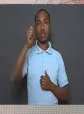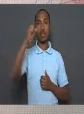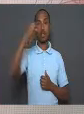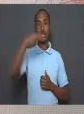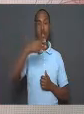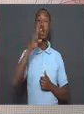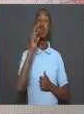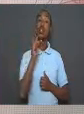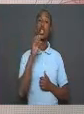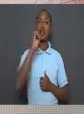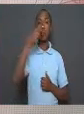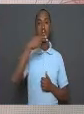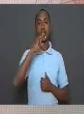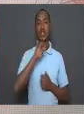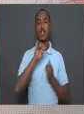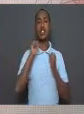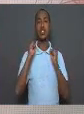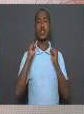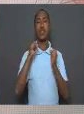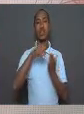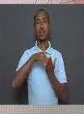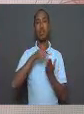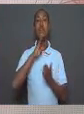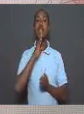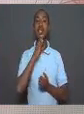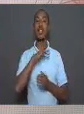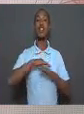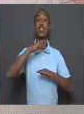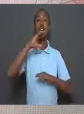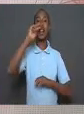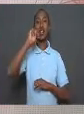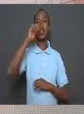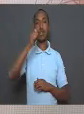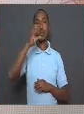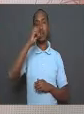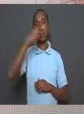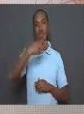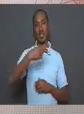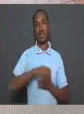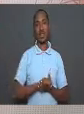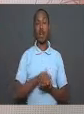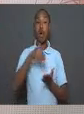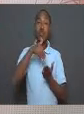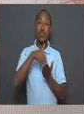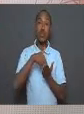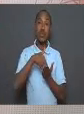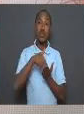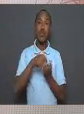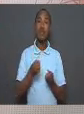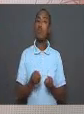Potassium hydroxide is a stronger base than sodium hydroxide. It is also